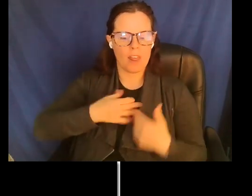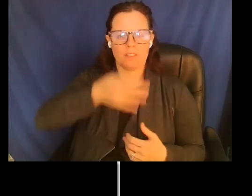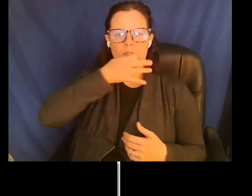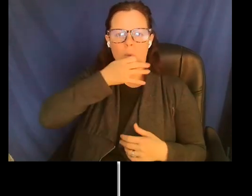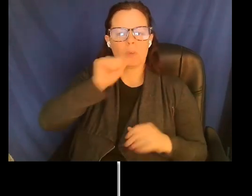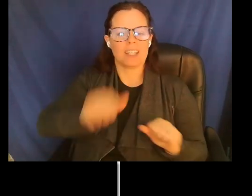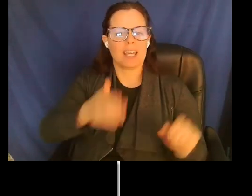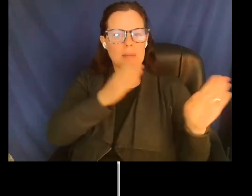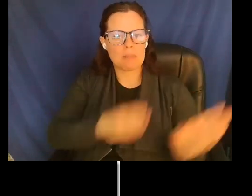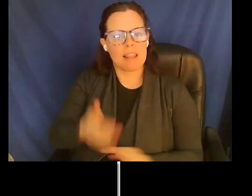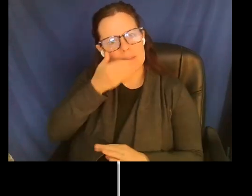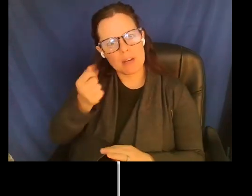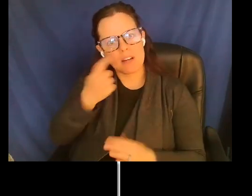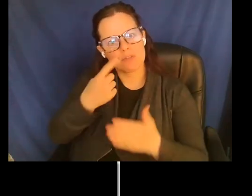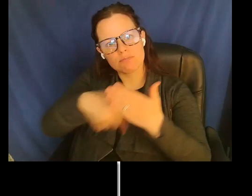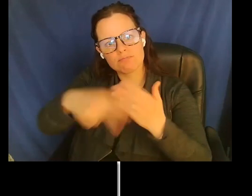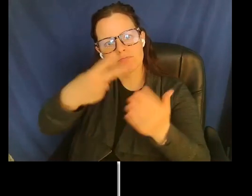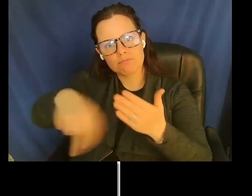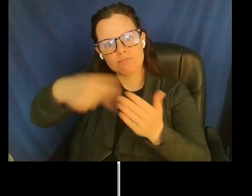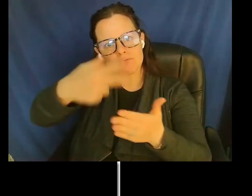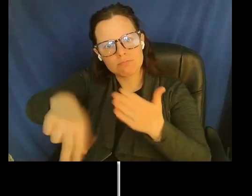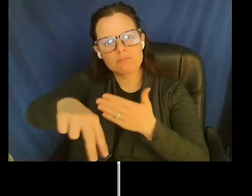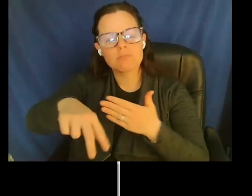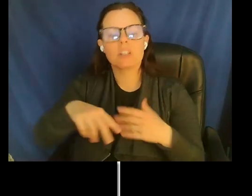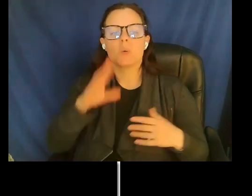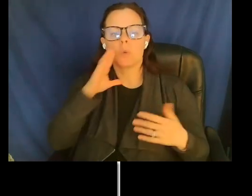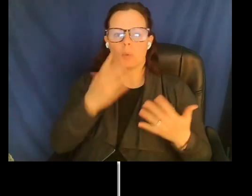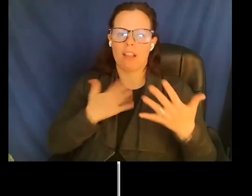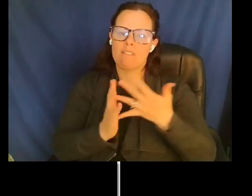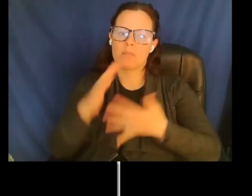upcoming weeks. Vaccines will be given to priority groups in Phase